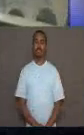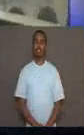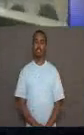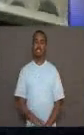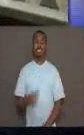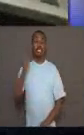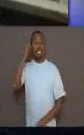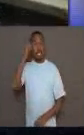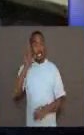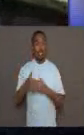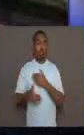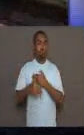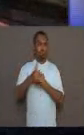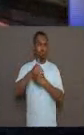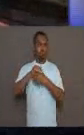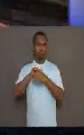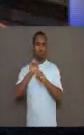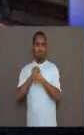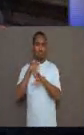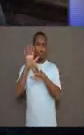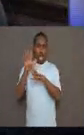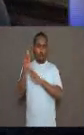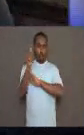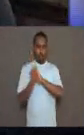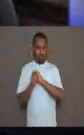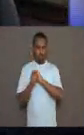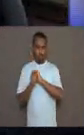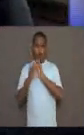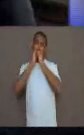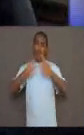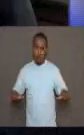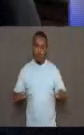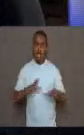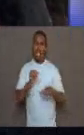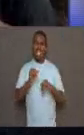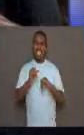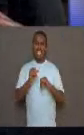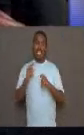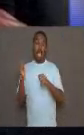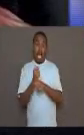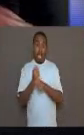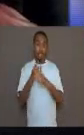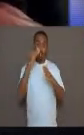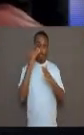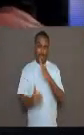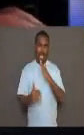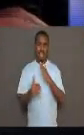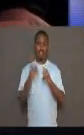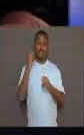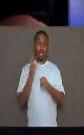His cover is blown in a mountain hideaway, and in the action-packed